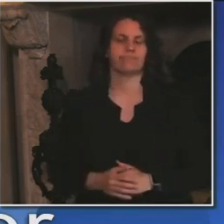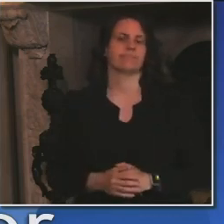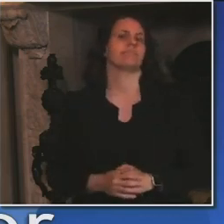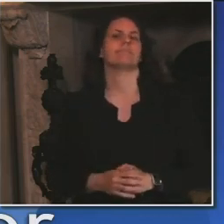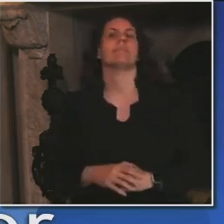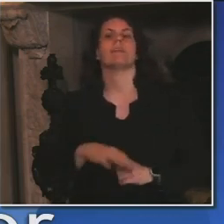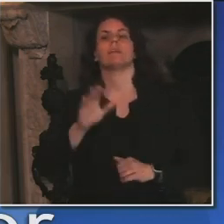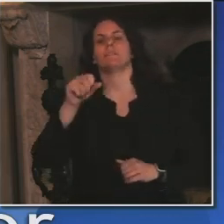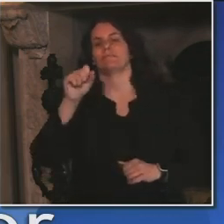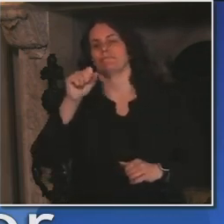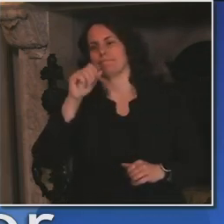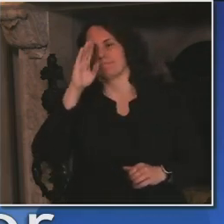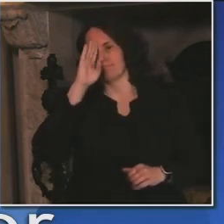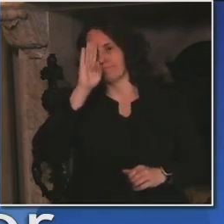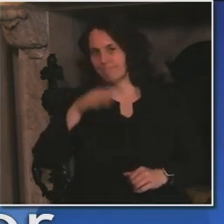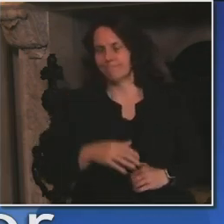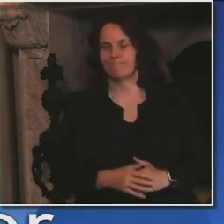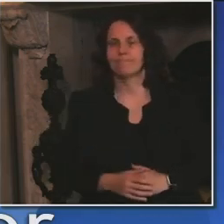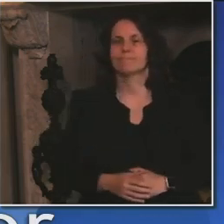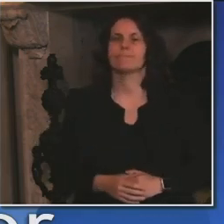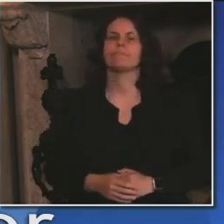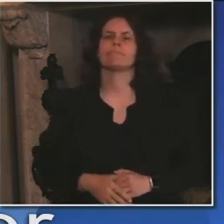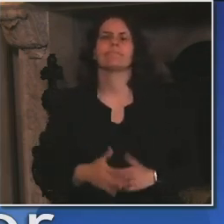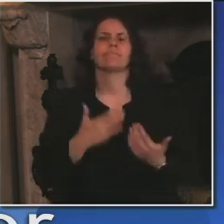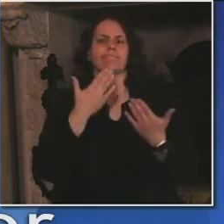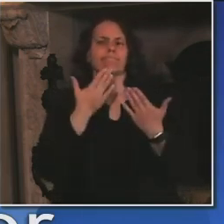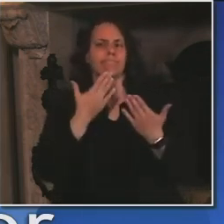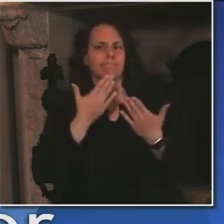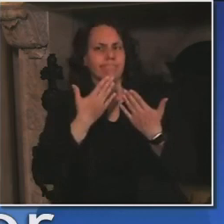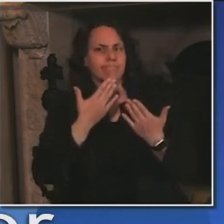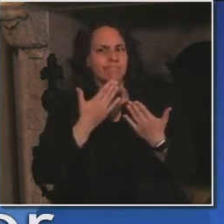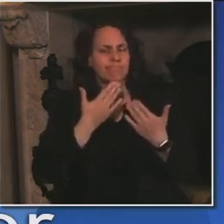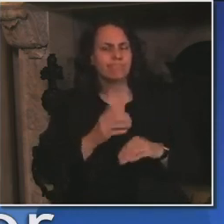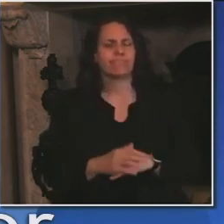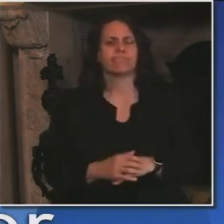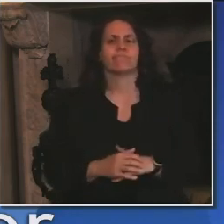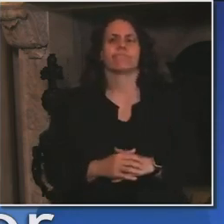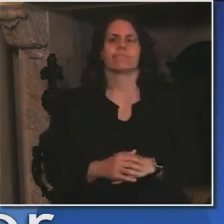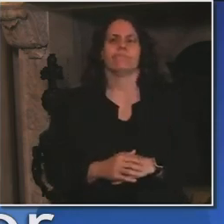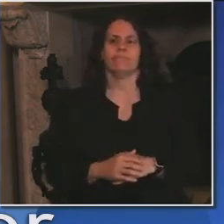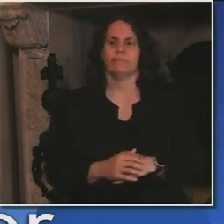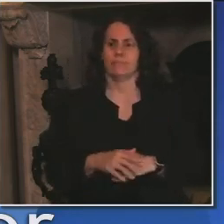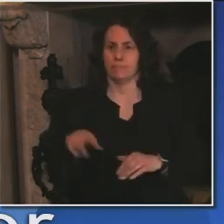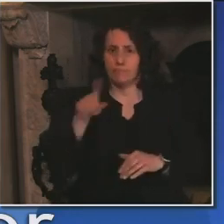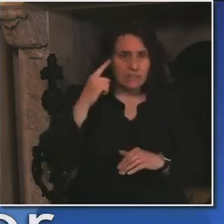Hi, good afternoon. Thank you again for taking the call. Can you hear me?